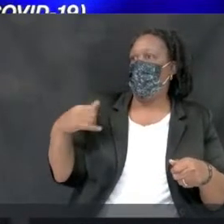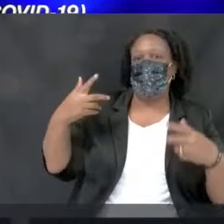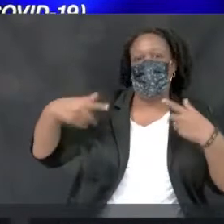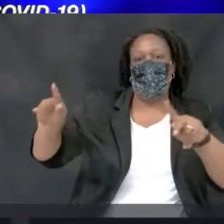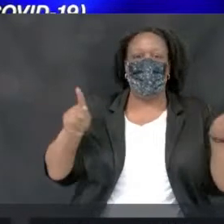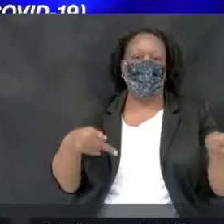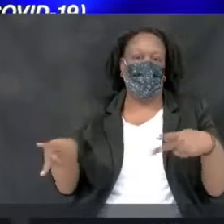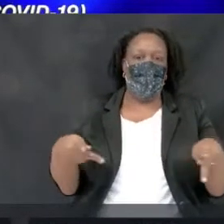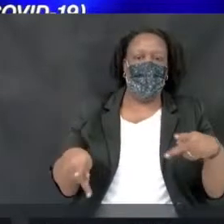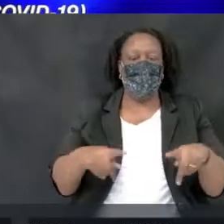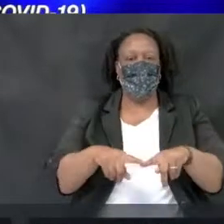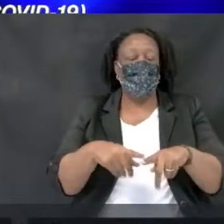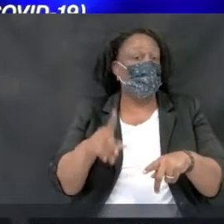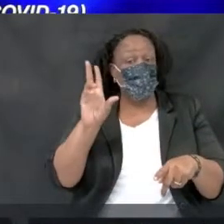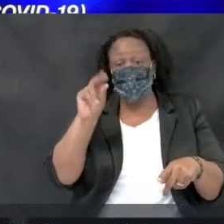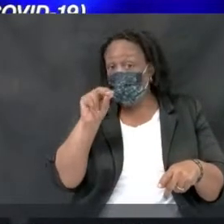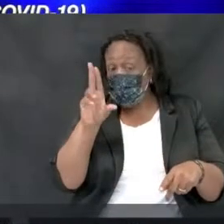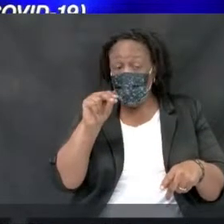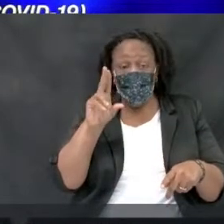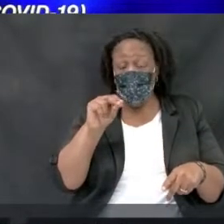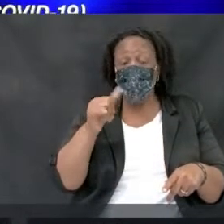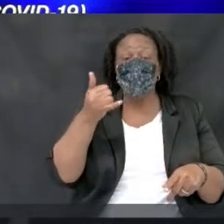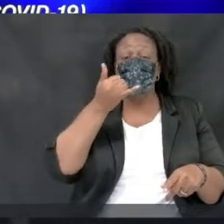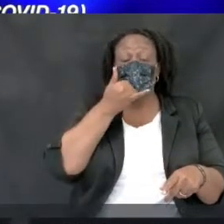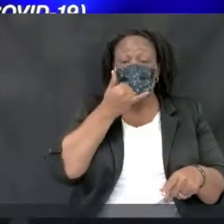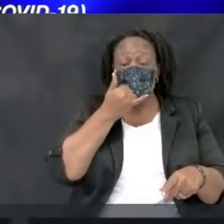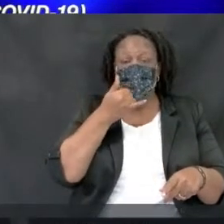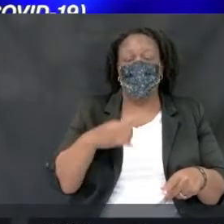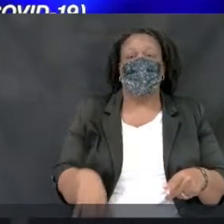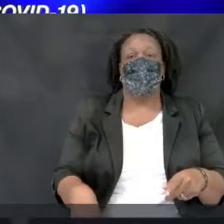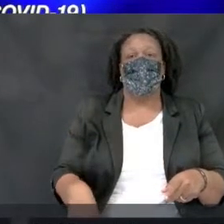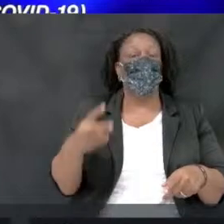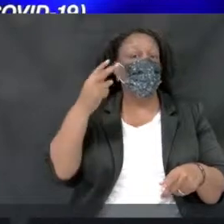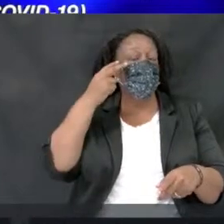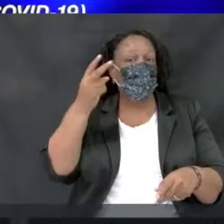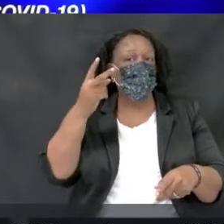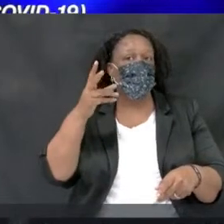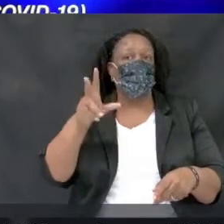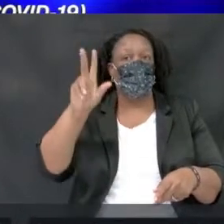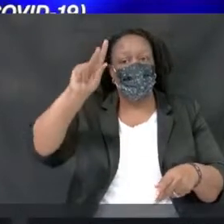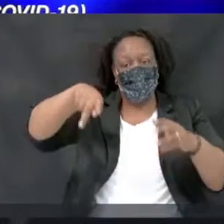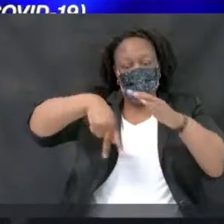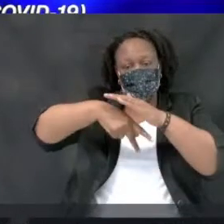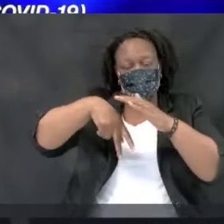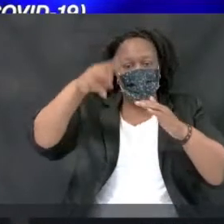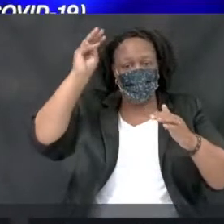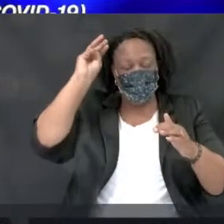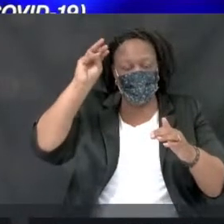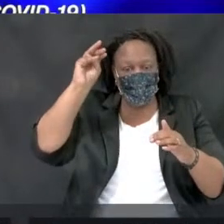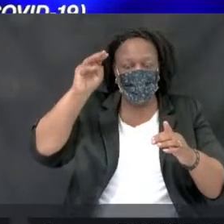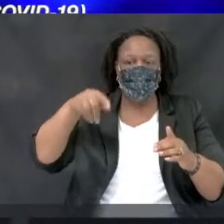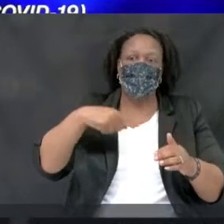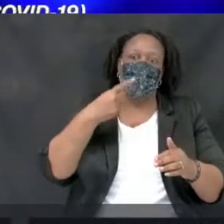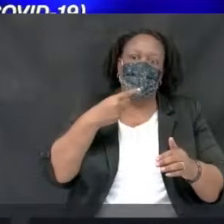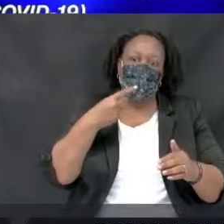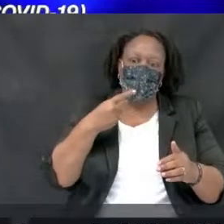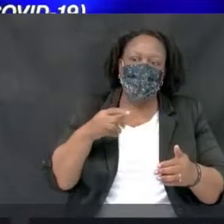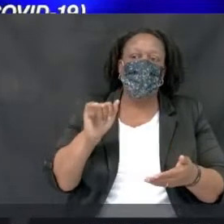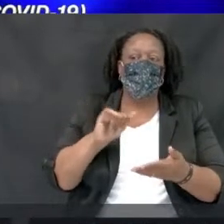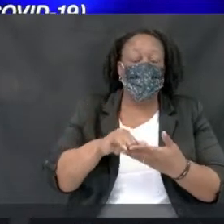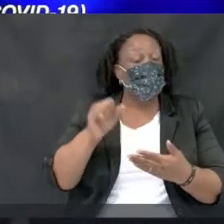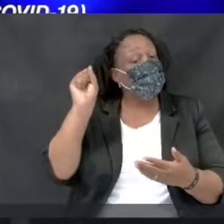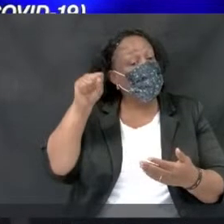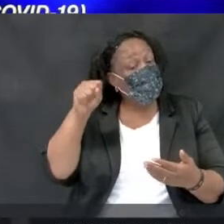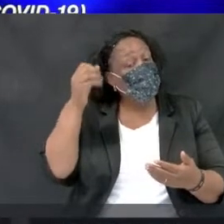so. You heard the Prime Minister last night on Leadership Matters speak to the relaxing of most restrictions for